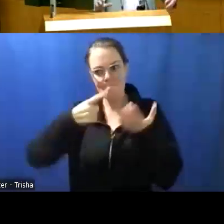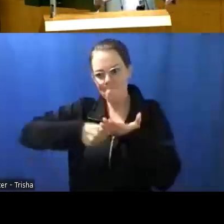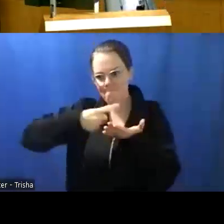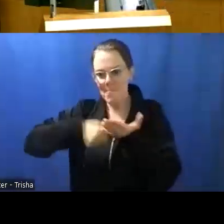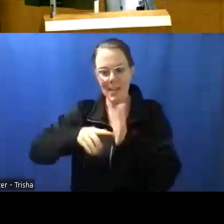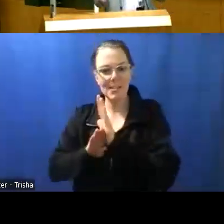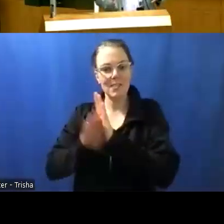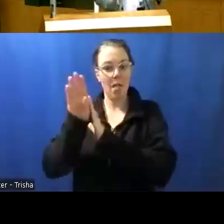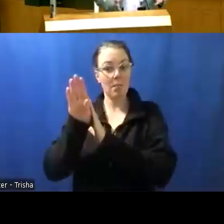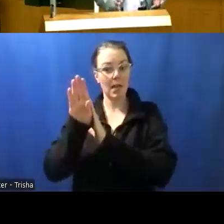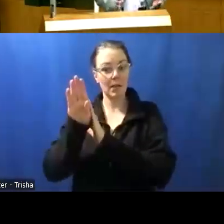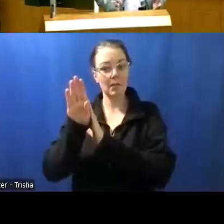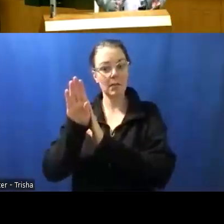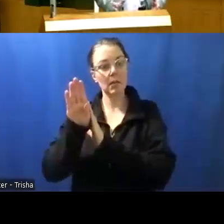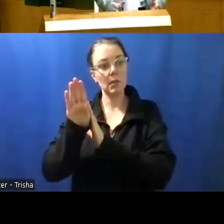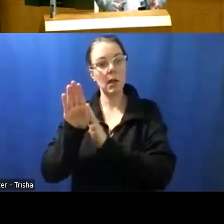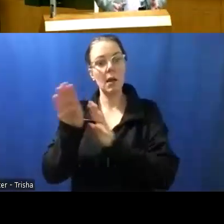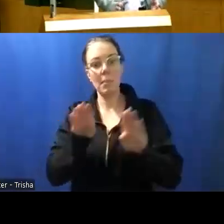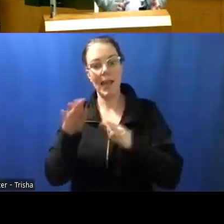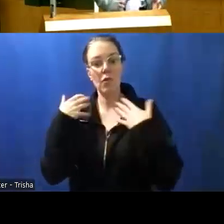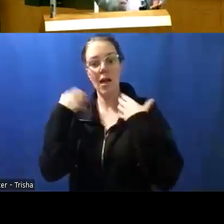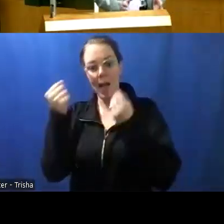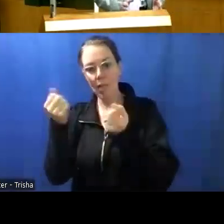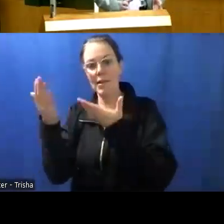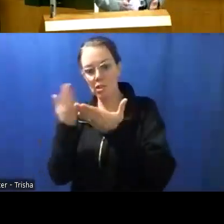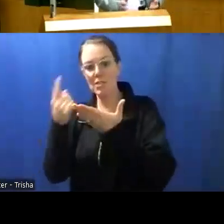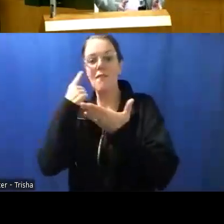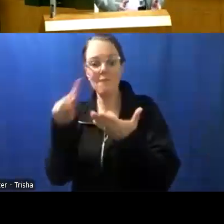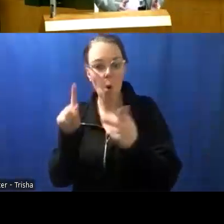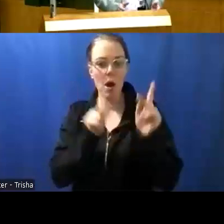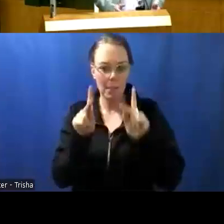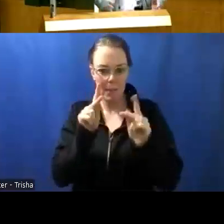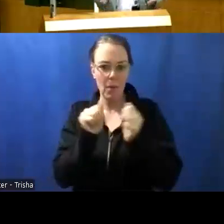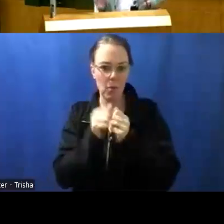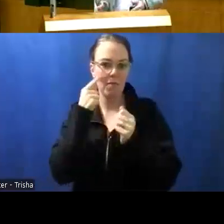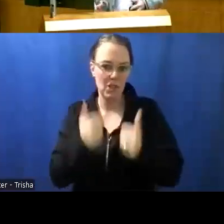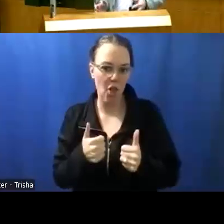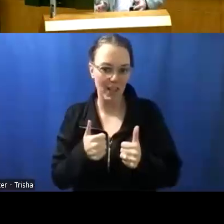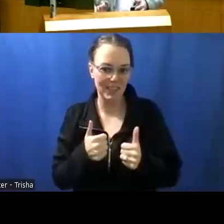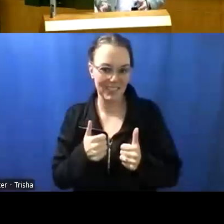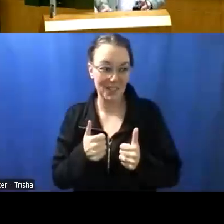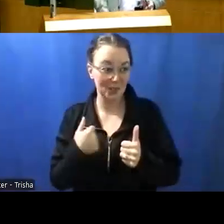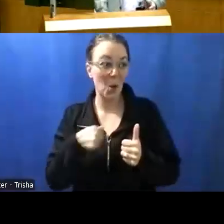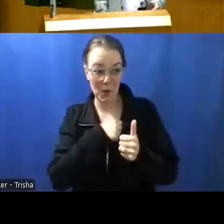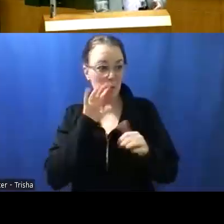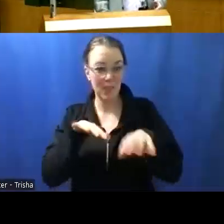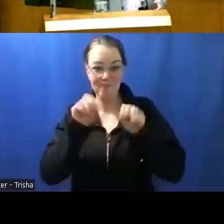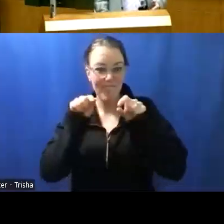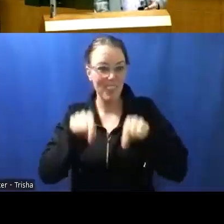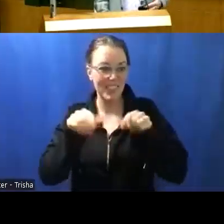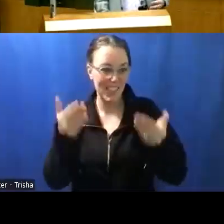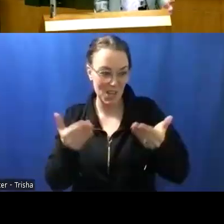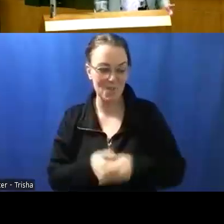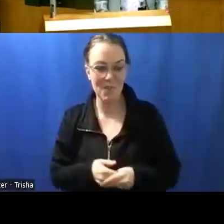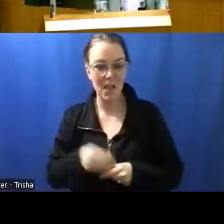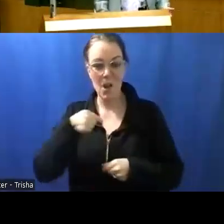a provision of behavioral health services for people with eye disease or vision loss. So we're going to do this here, and we'll actually be one of